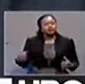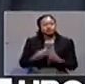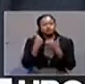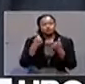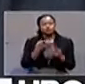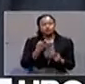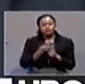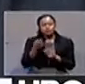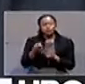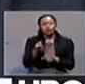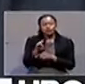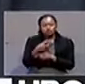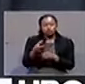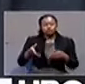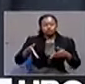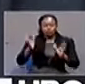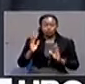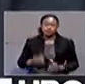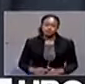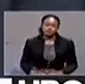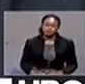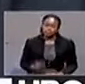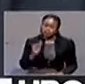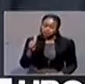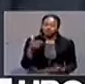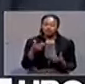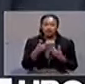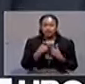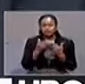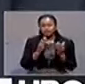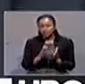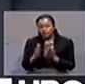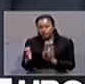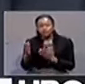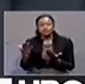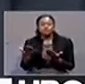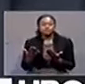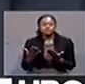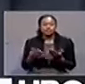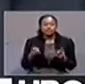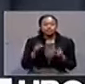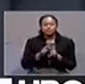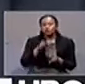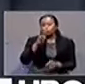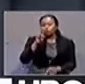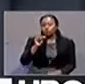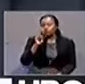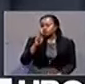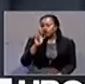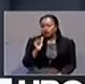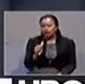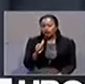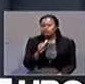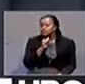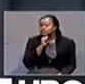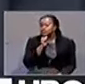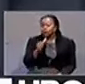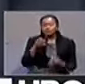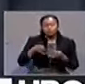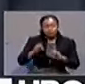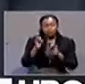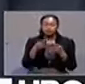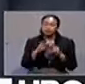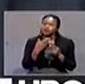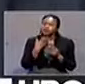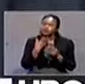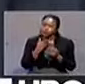Guru Highway Road. He had that plan, and of course, UNRA didn't take it. But of course, I want to appeal